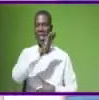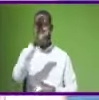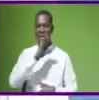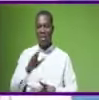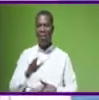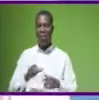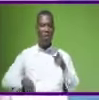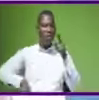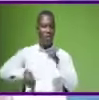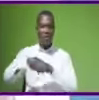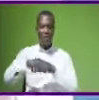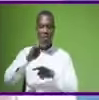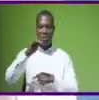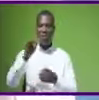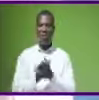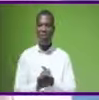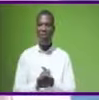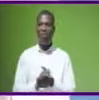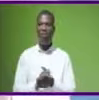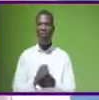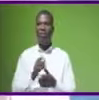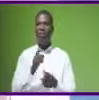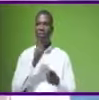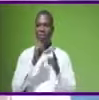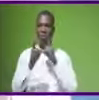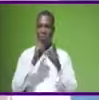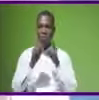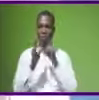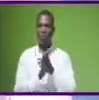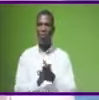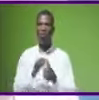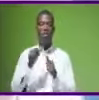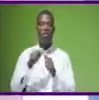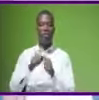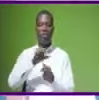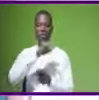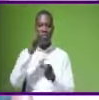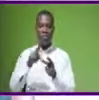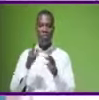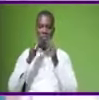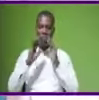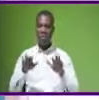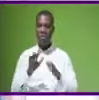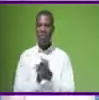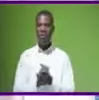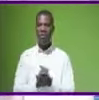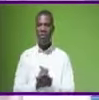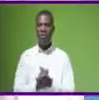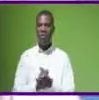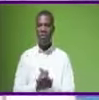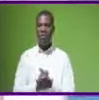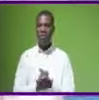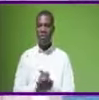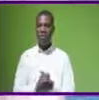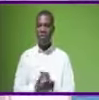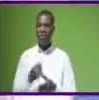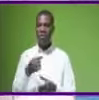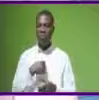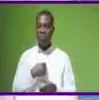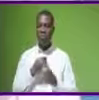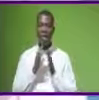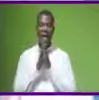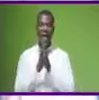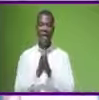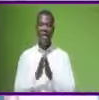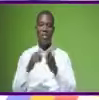Wedi Kasakeke Mwanya Juma. Bibianya fine. No. Na Messere Ghana